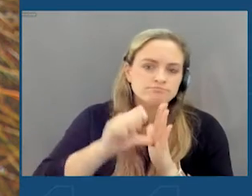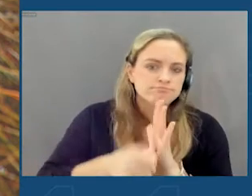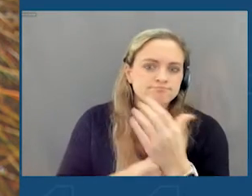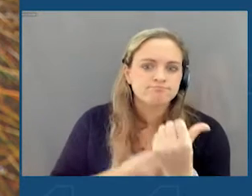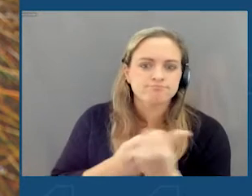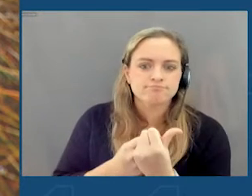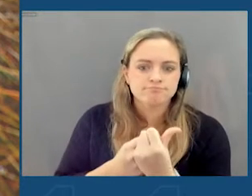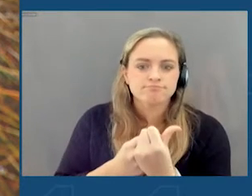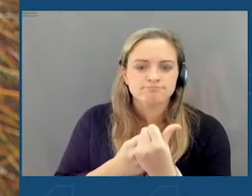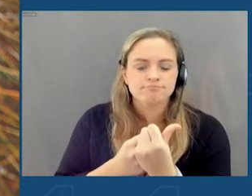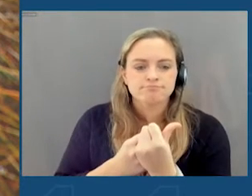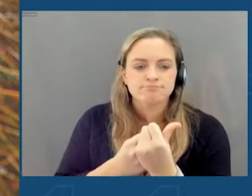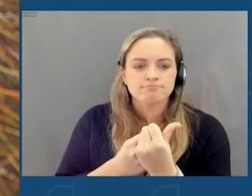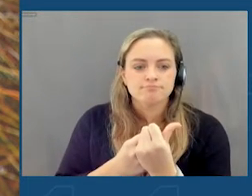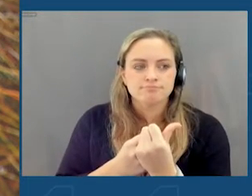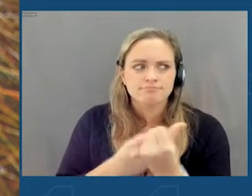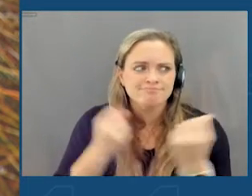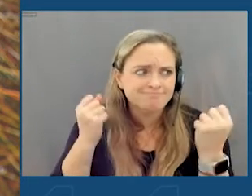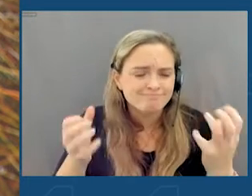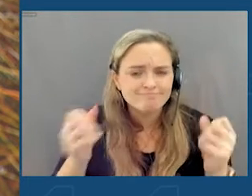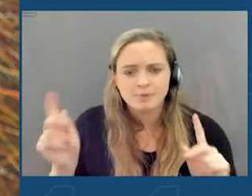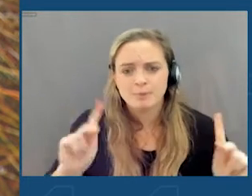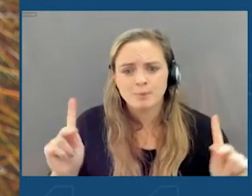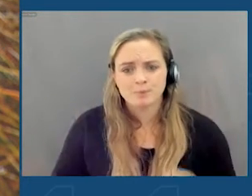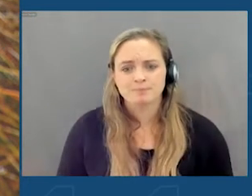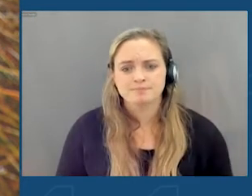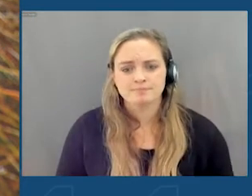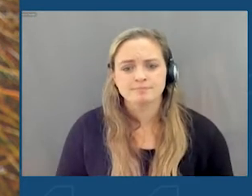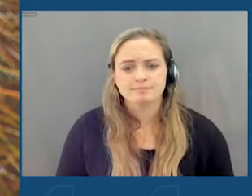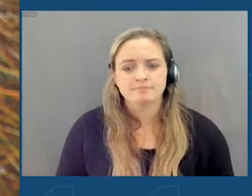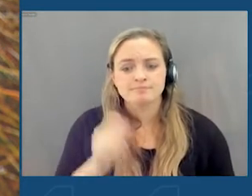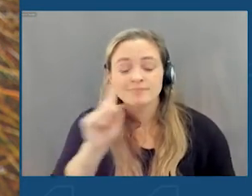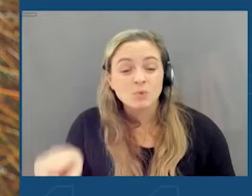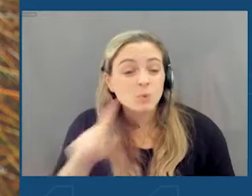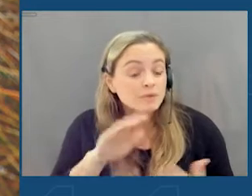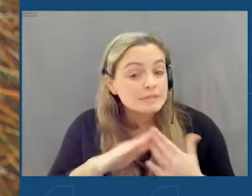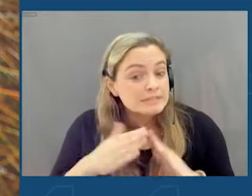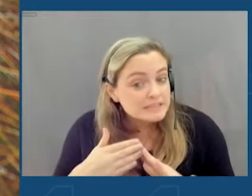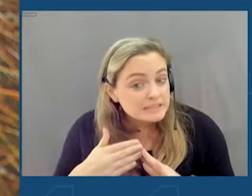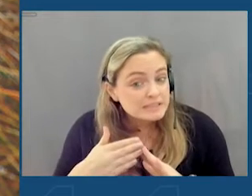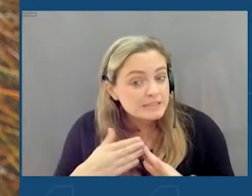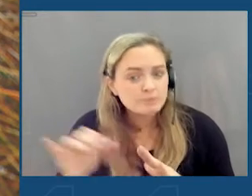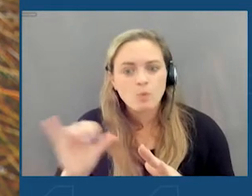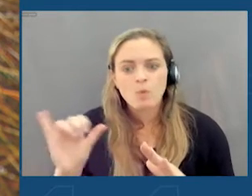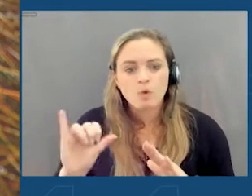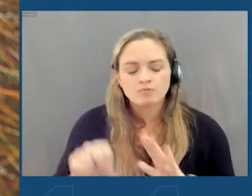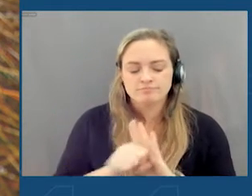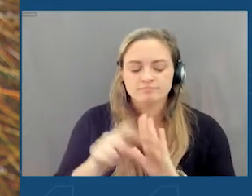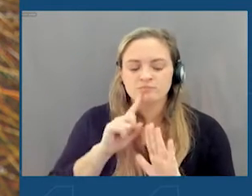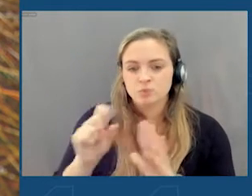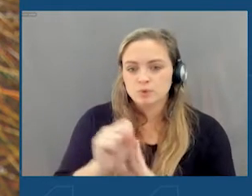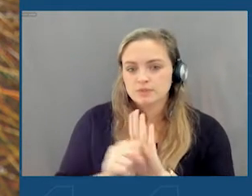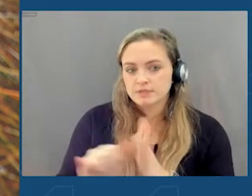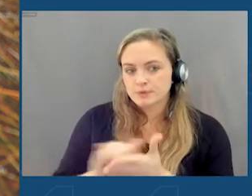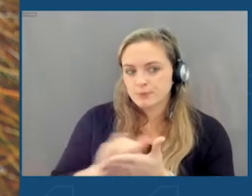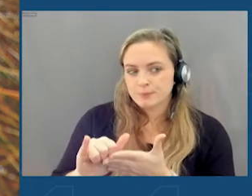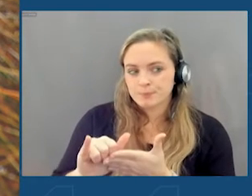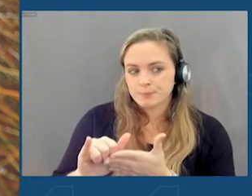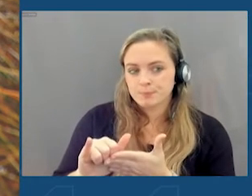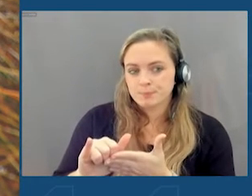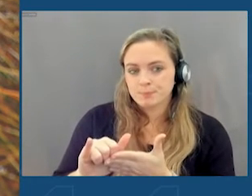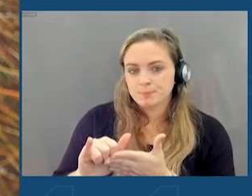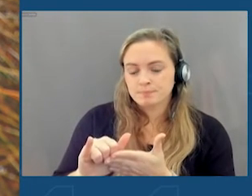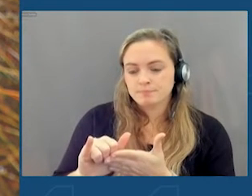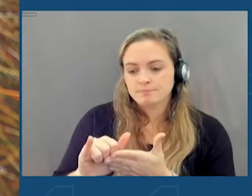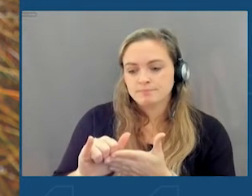impact on so many individuals, not only in the city, but also be a sample for the state of New York. And I